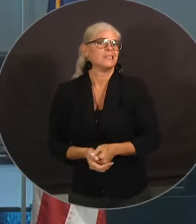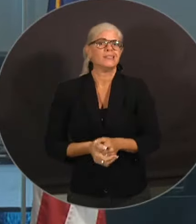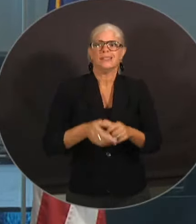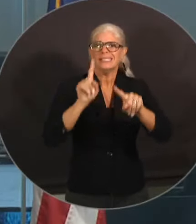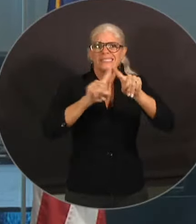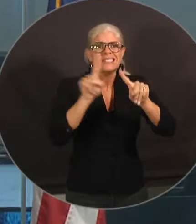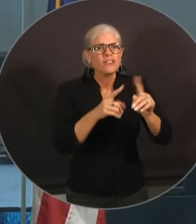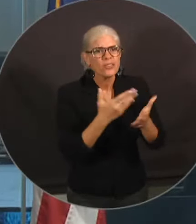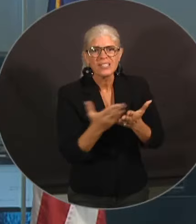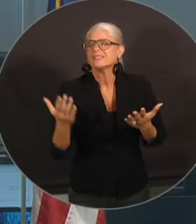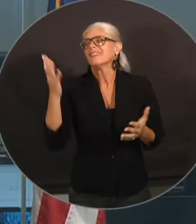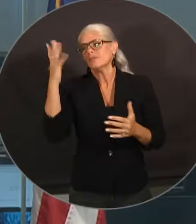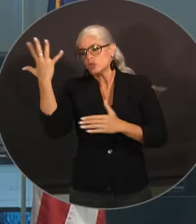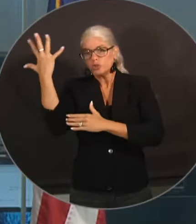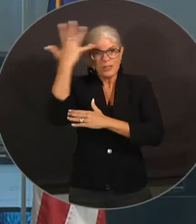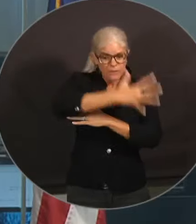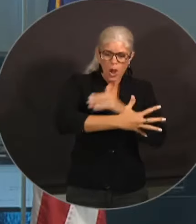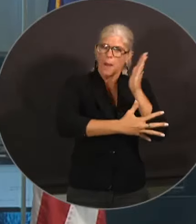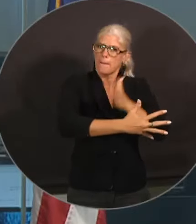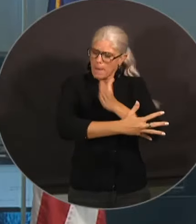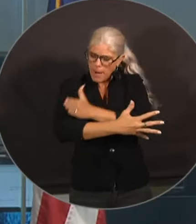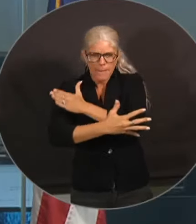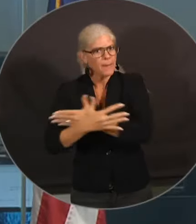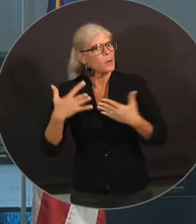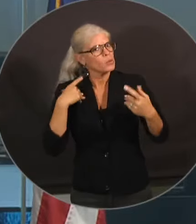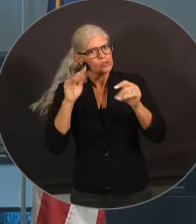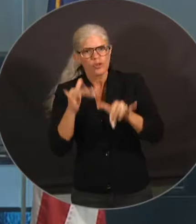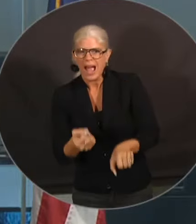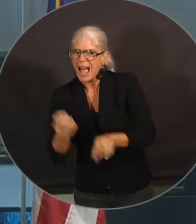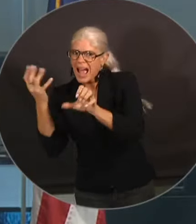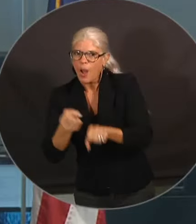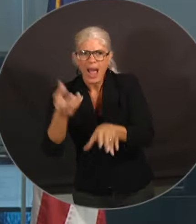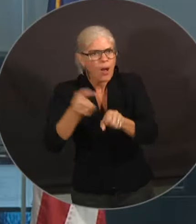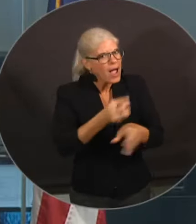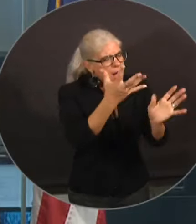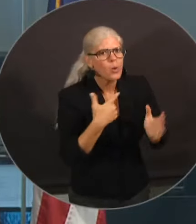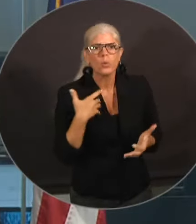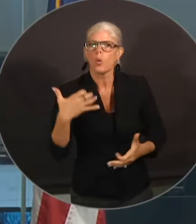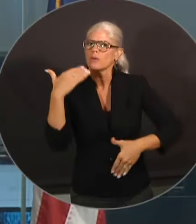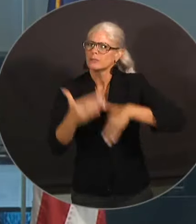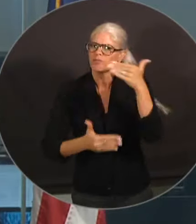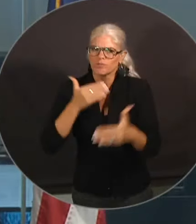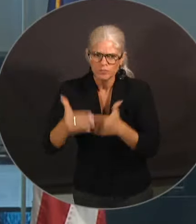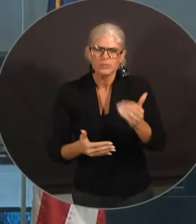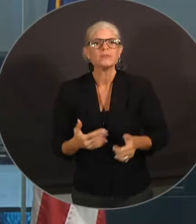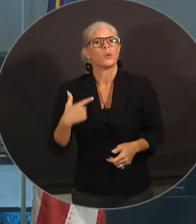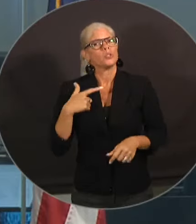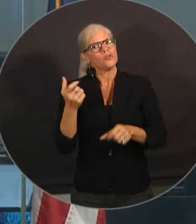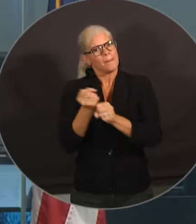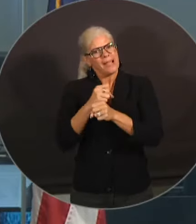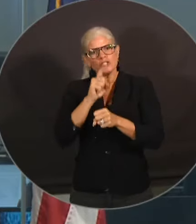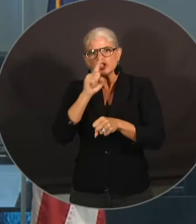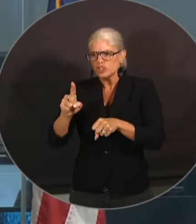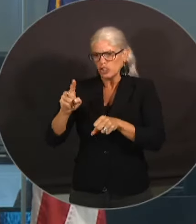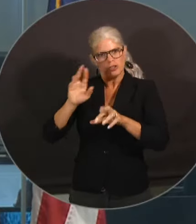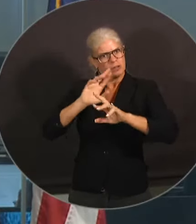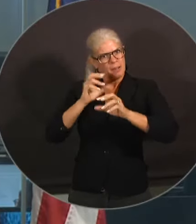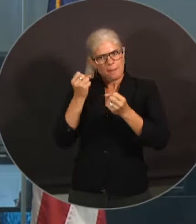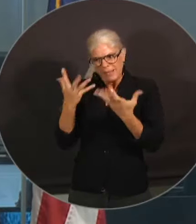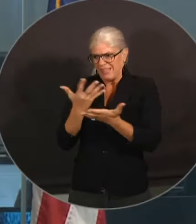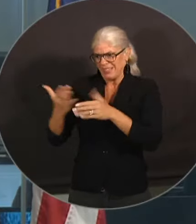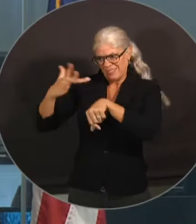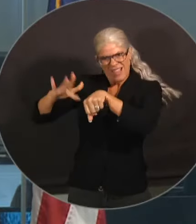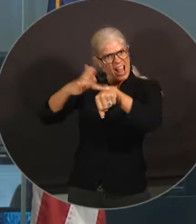debris out of the road so people can move around again. So that is available, and we want to put those to use. Of course,